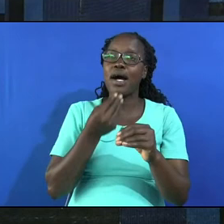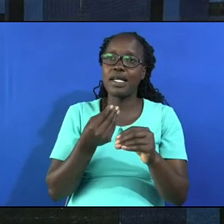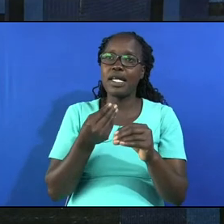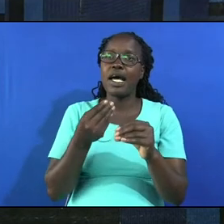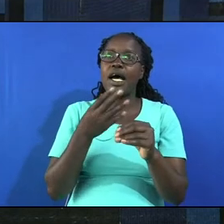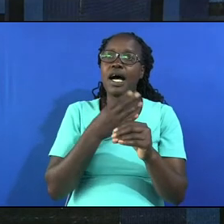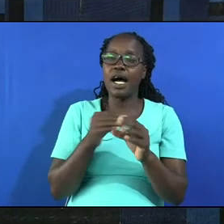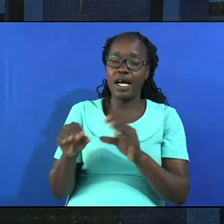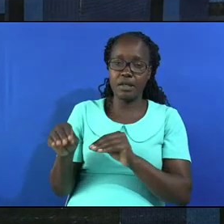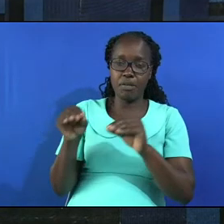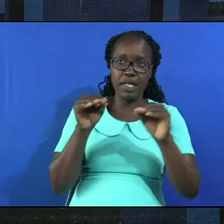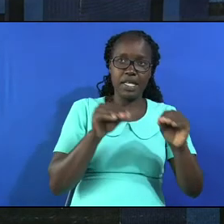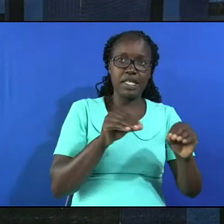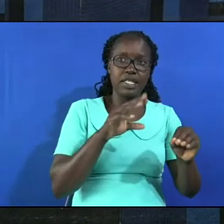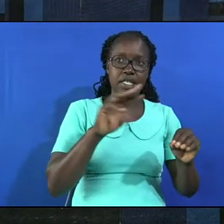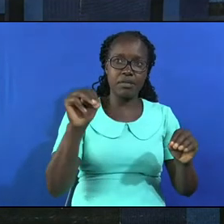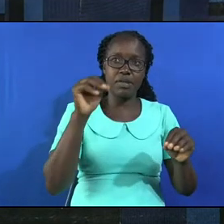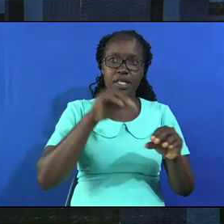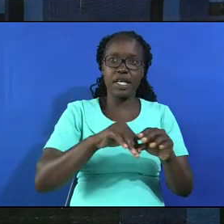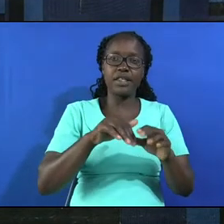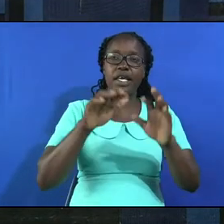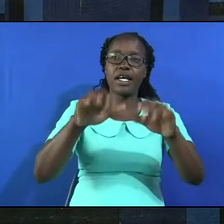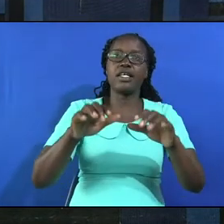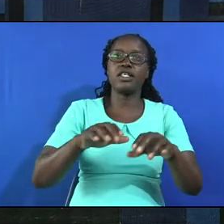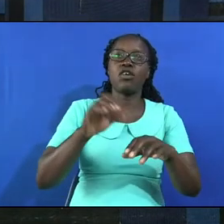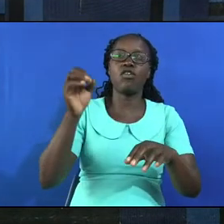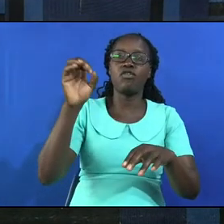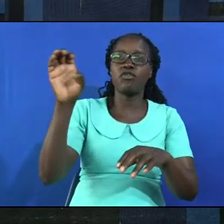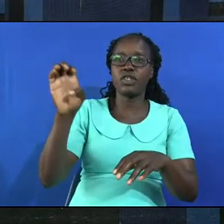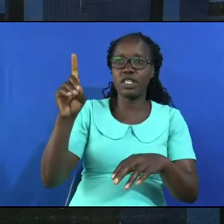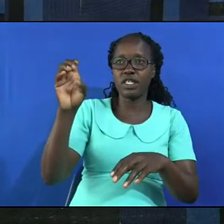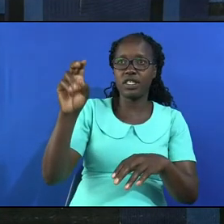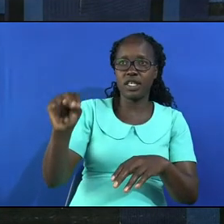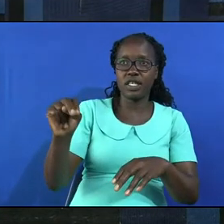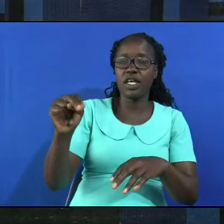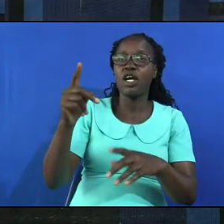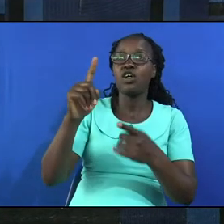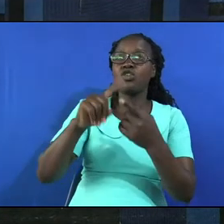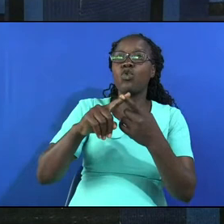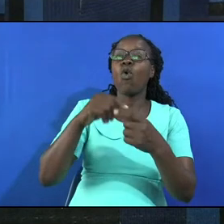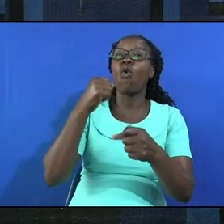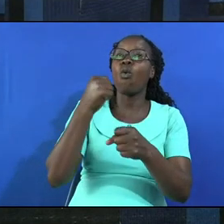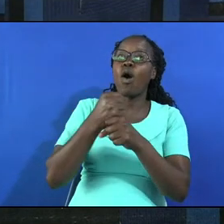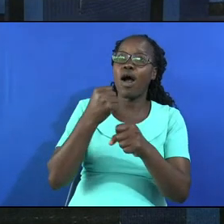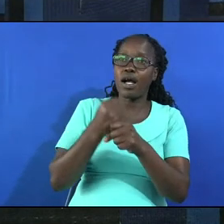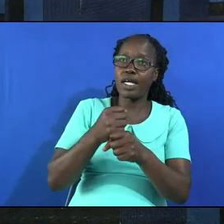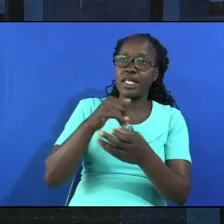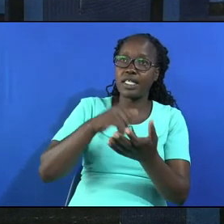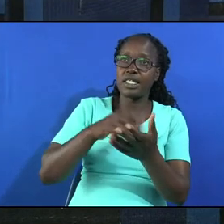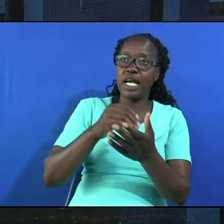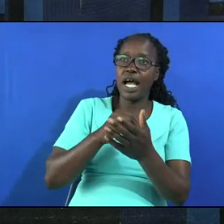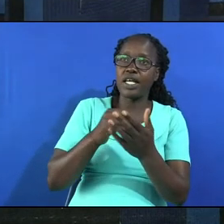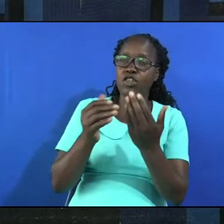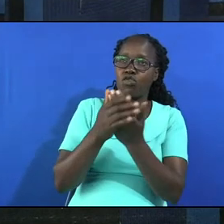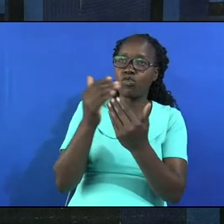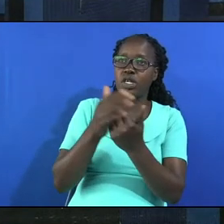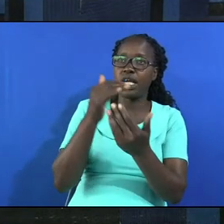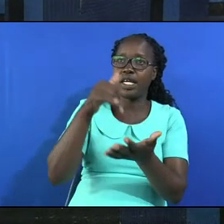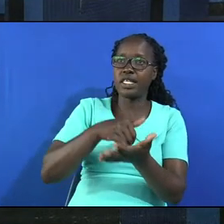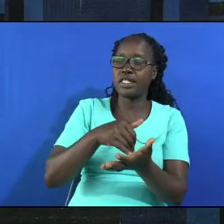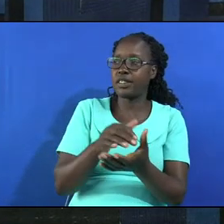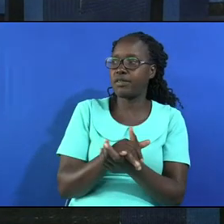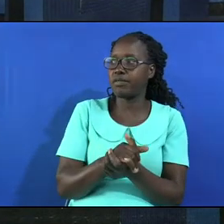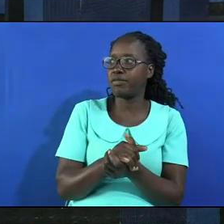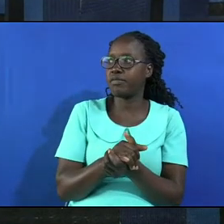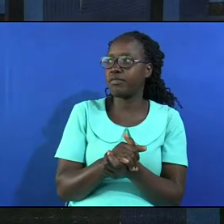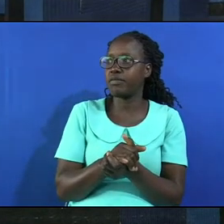the man and put him in the Garden of Eden to work it and take care of